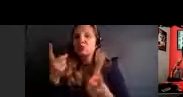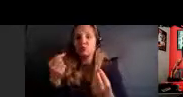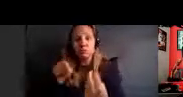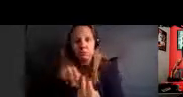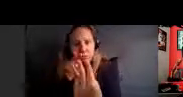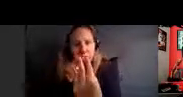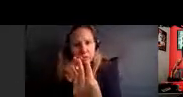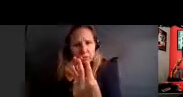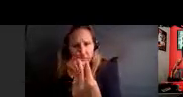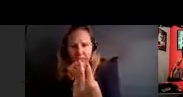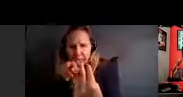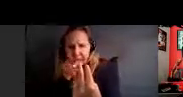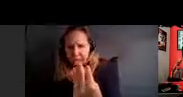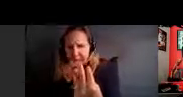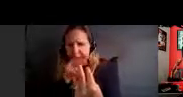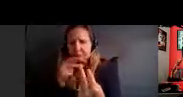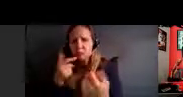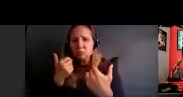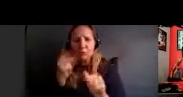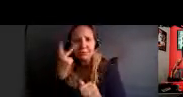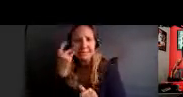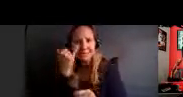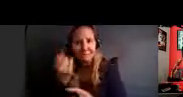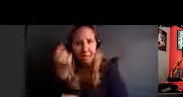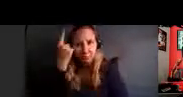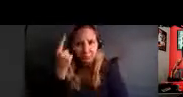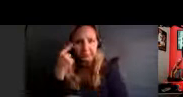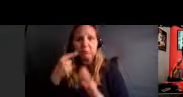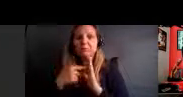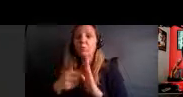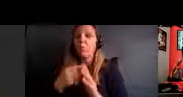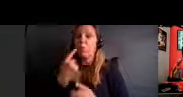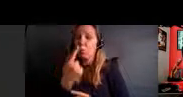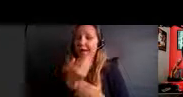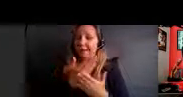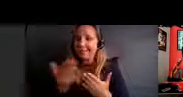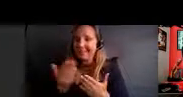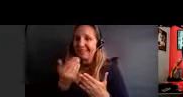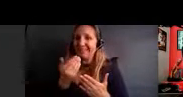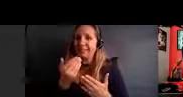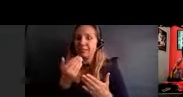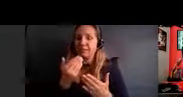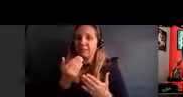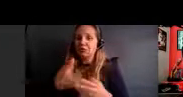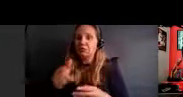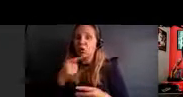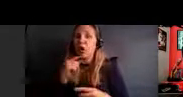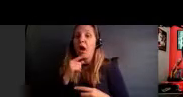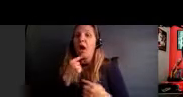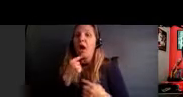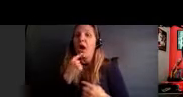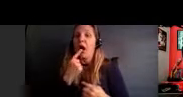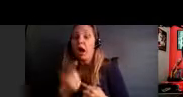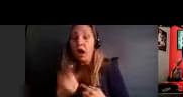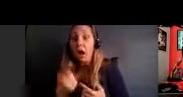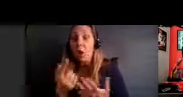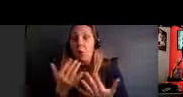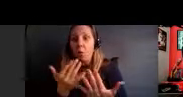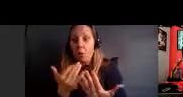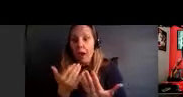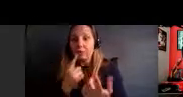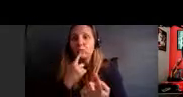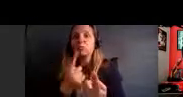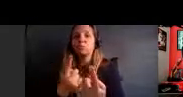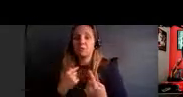their understanding. So say one thing at a time, like stop and actually give them an opportunity to respond. Offer a choice